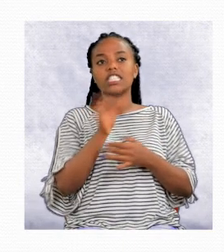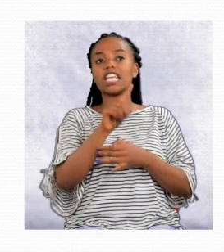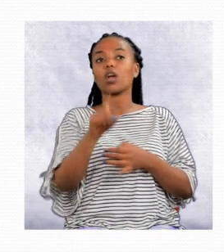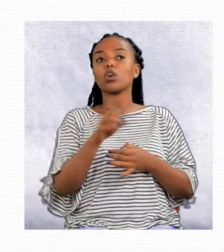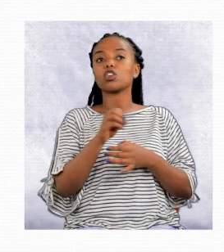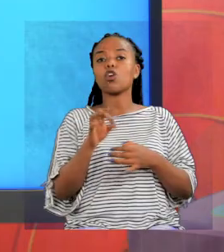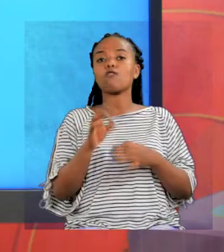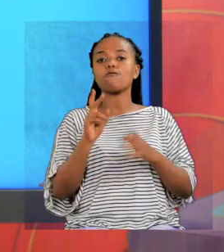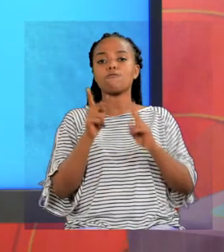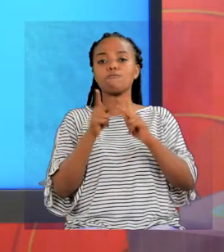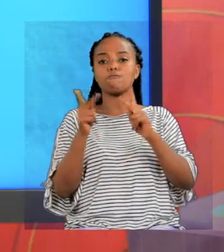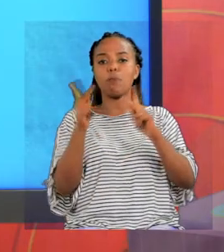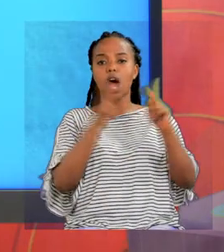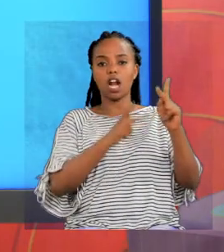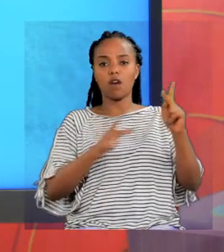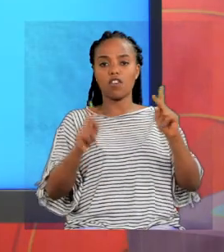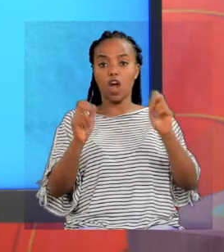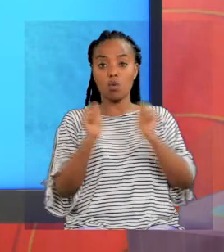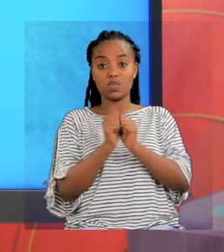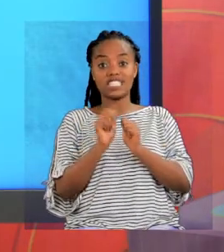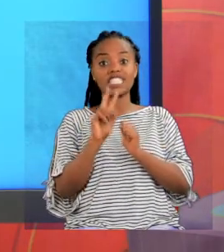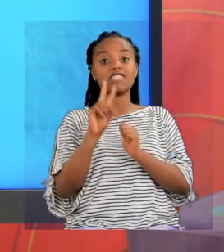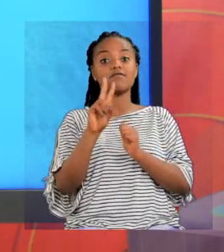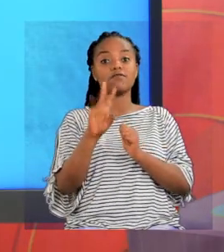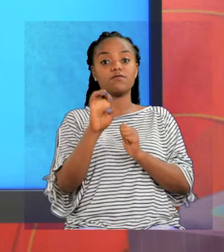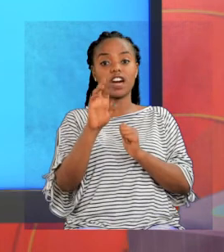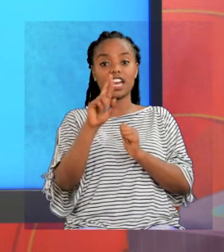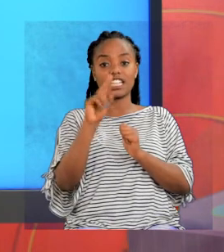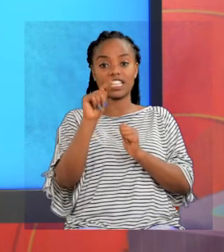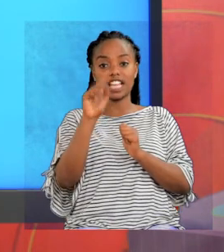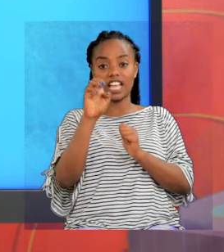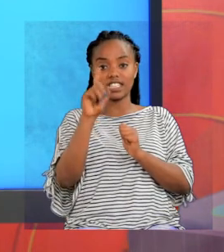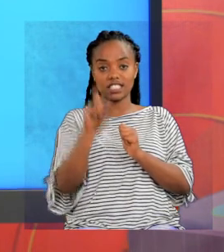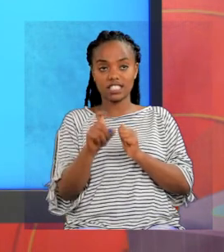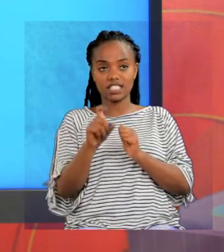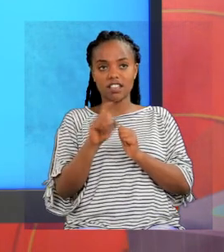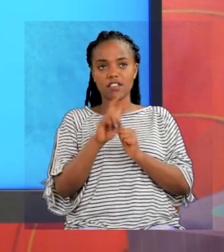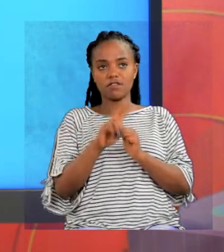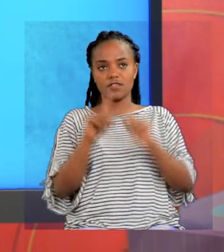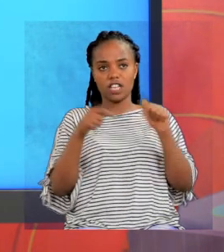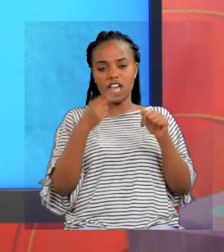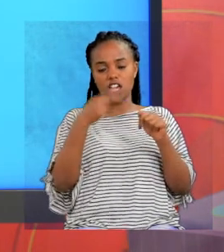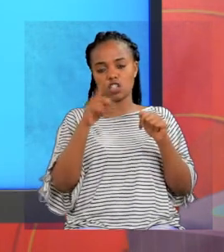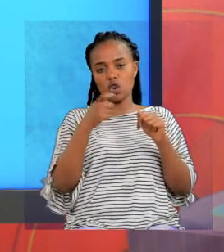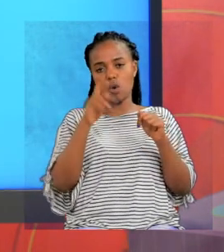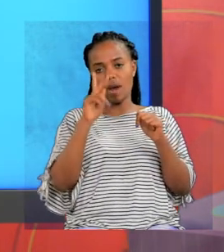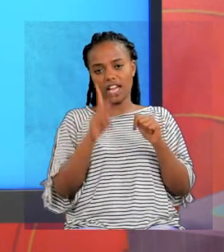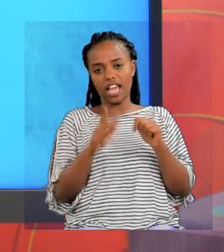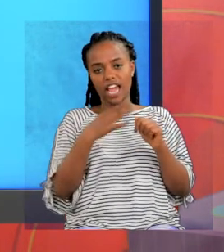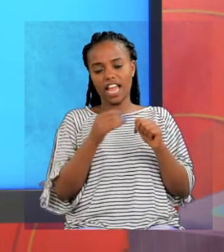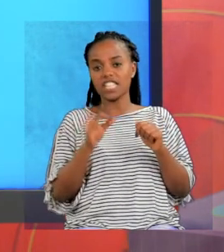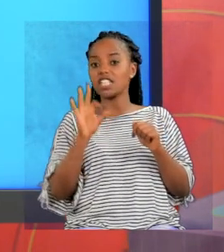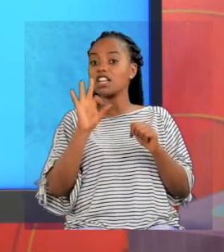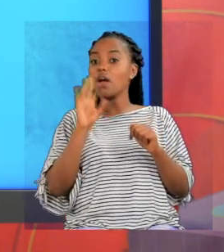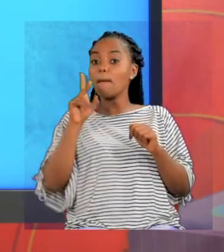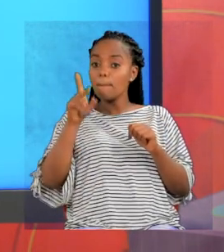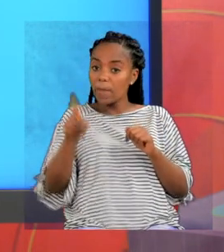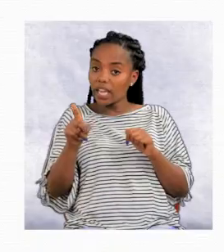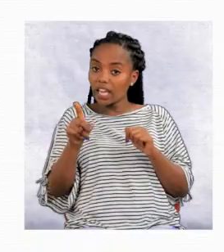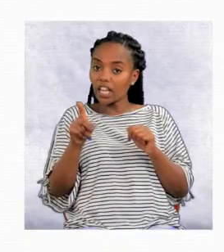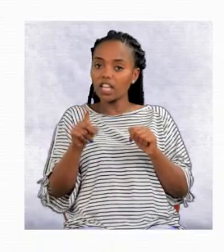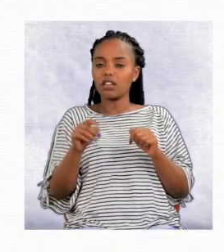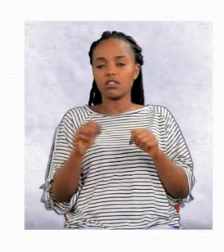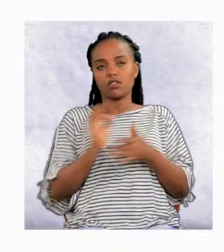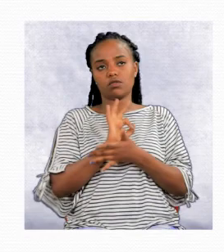equation of parabola with vertex h comma k and focal length p is given by